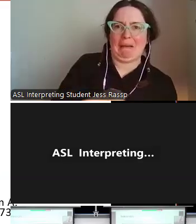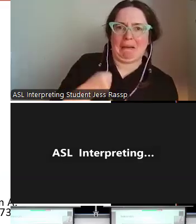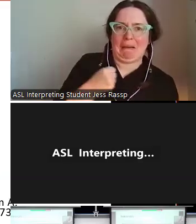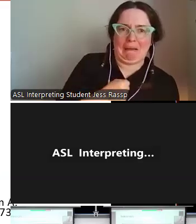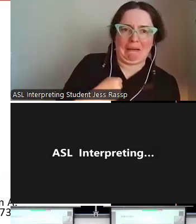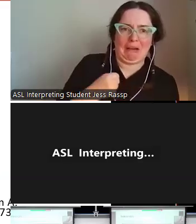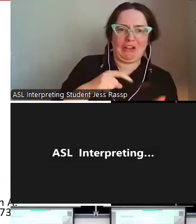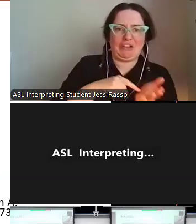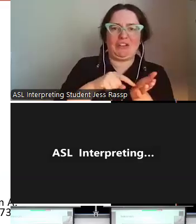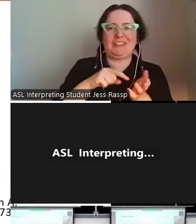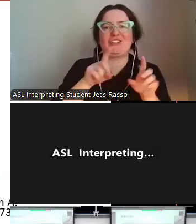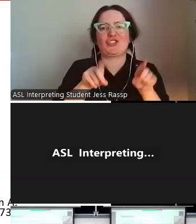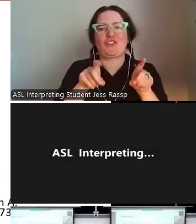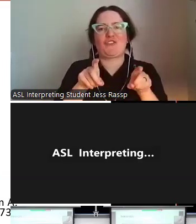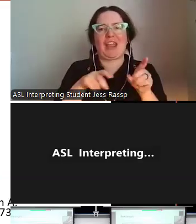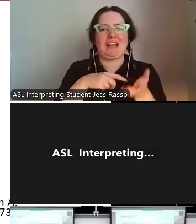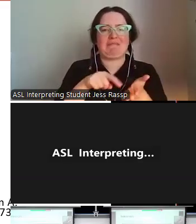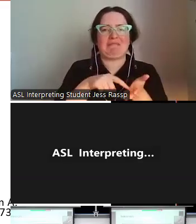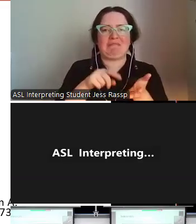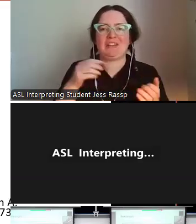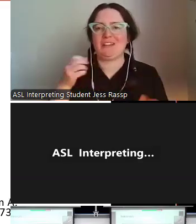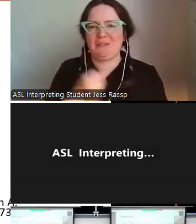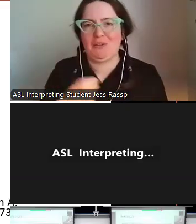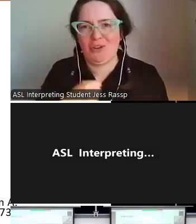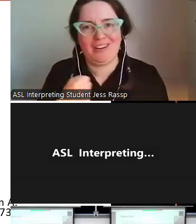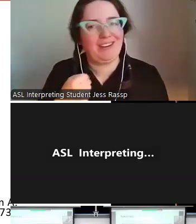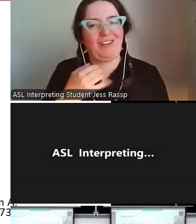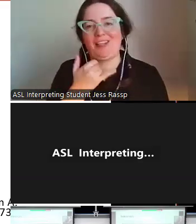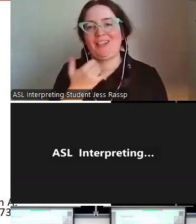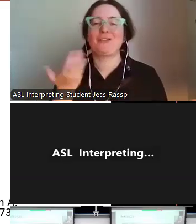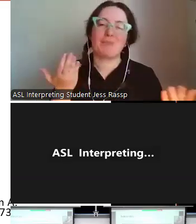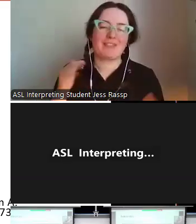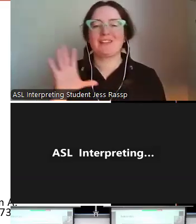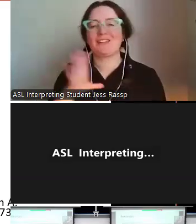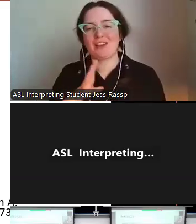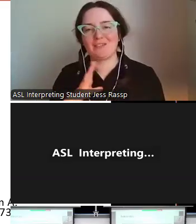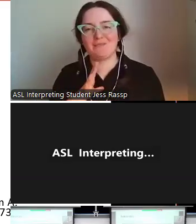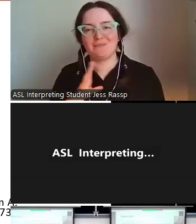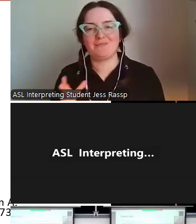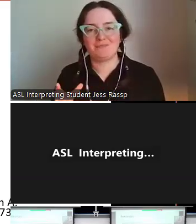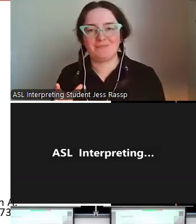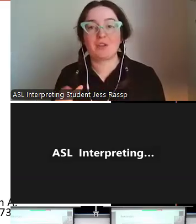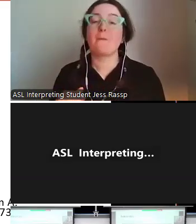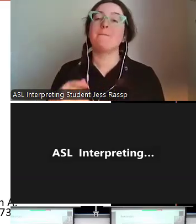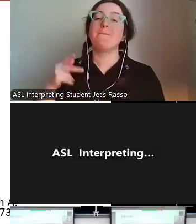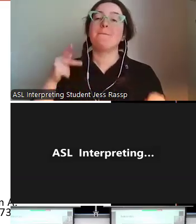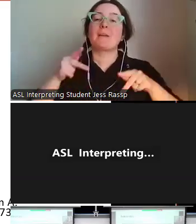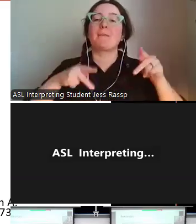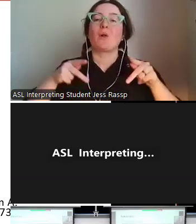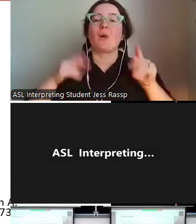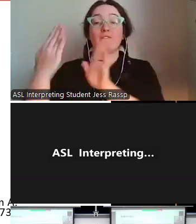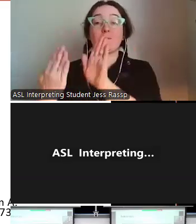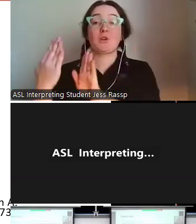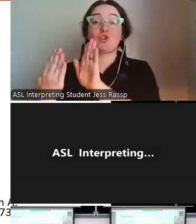the previous one, that one's from last semester, the one that you looked at. The people here, you have the correct, talking about people online,